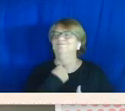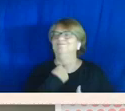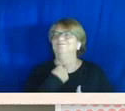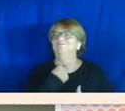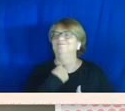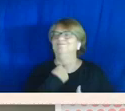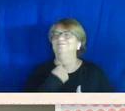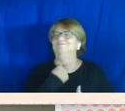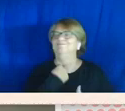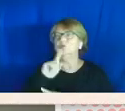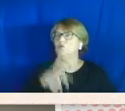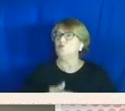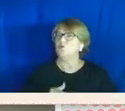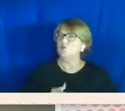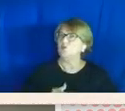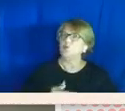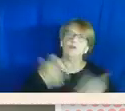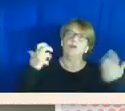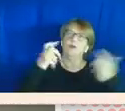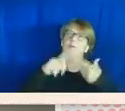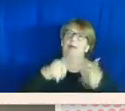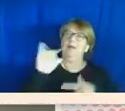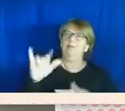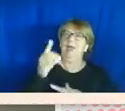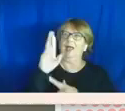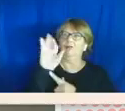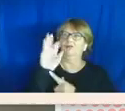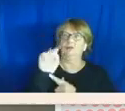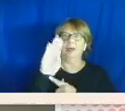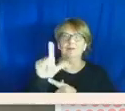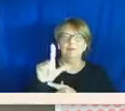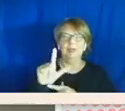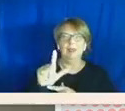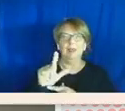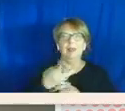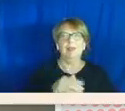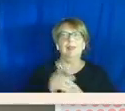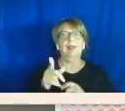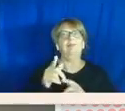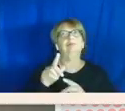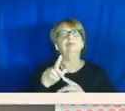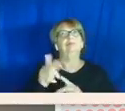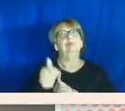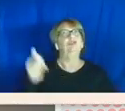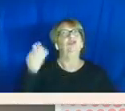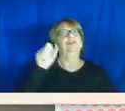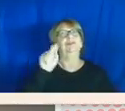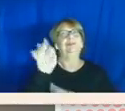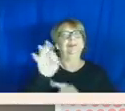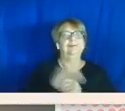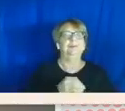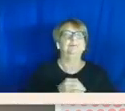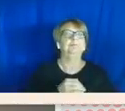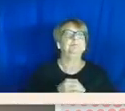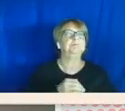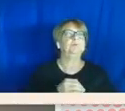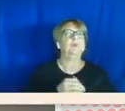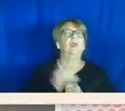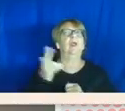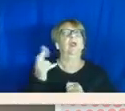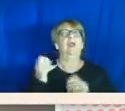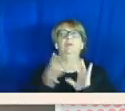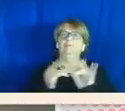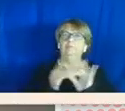irate about the draft bill. He's, again, the chief of staff. And he was saying things that